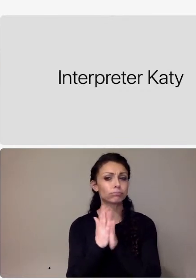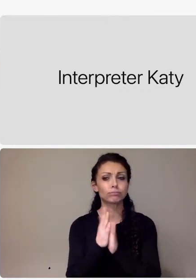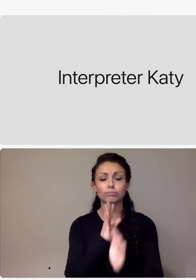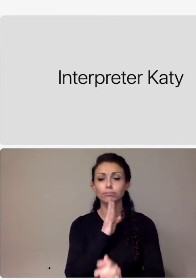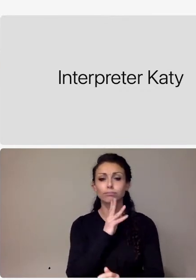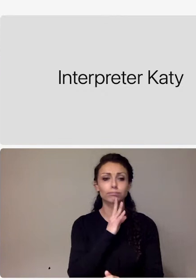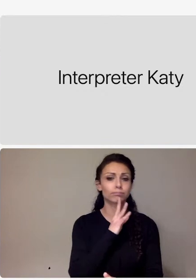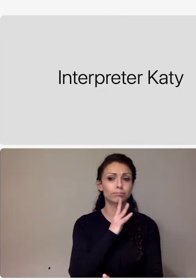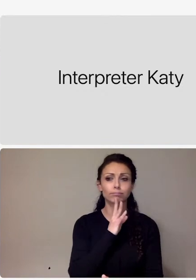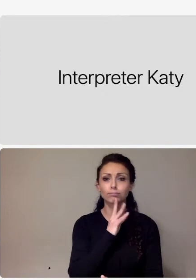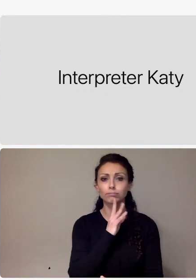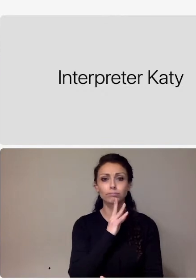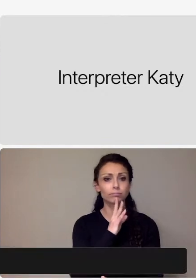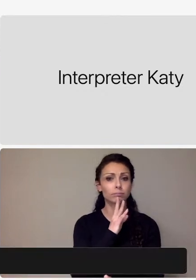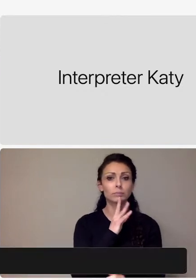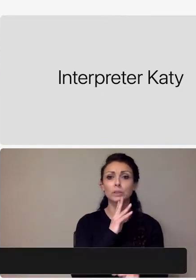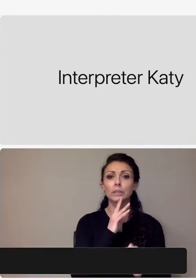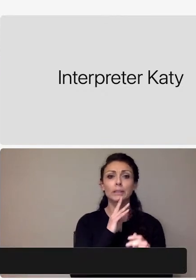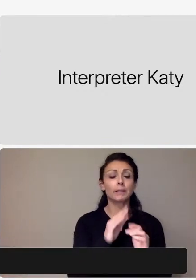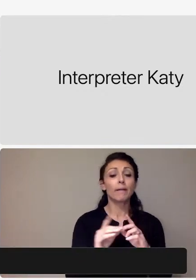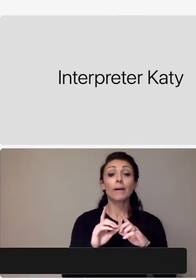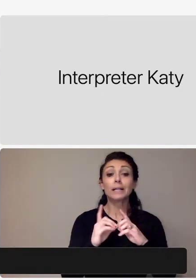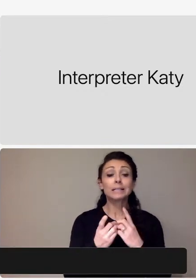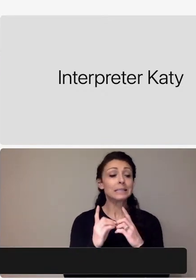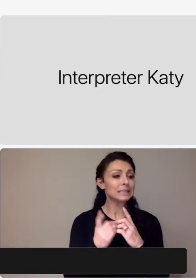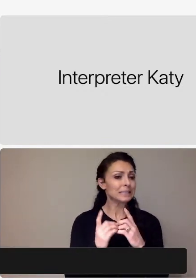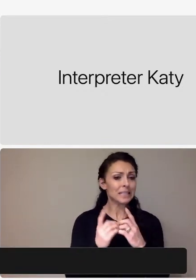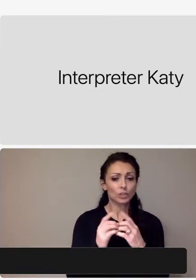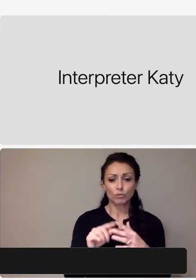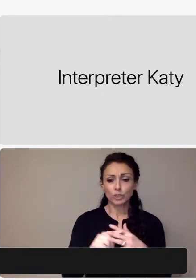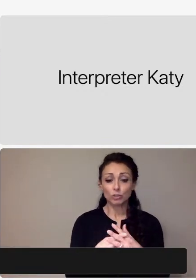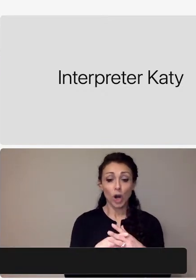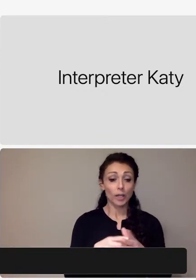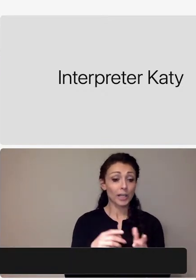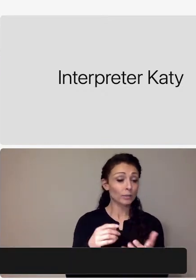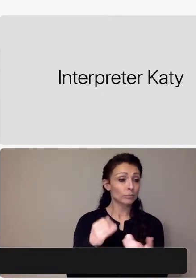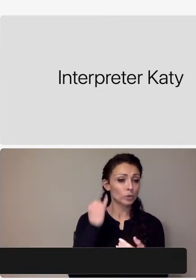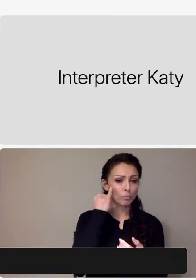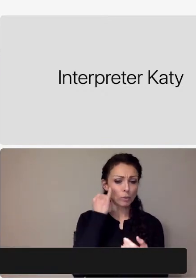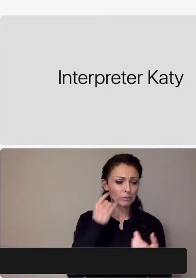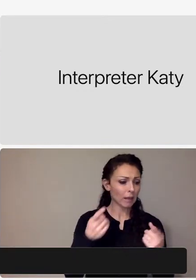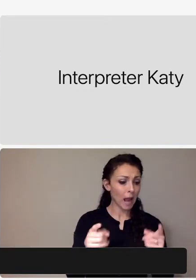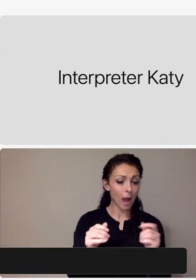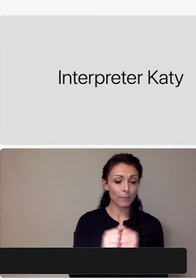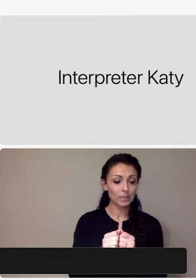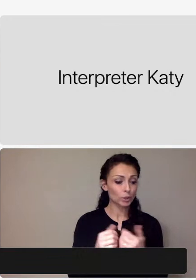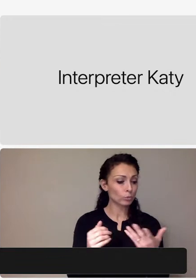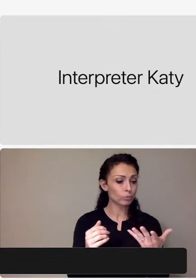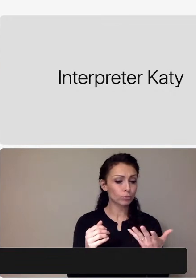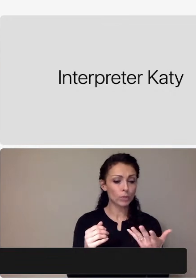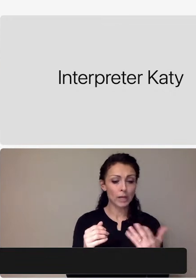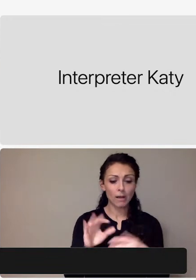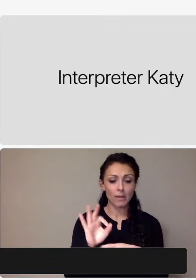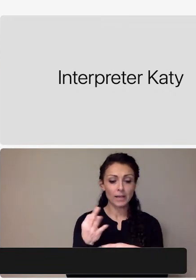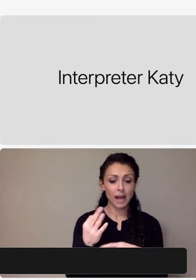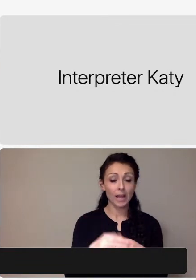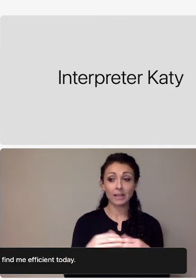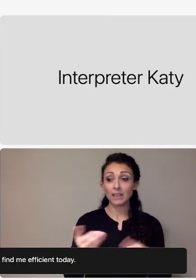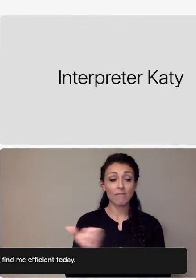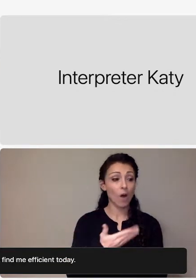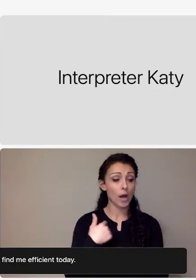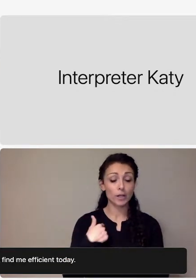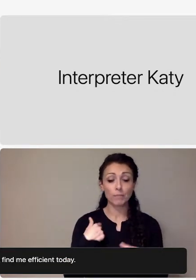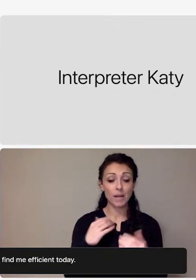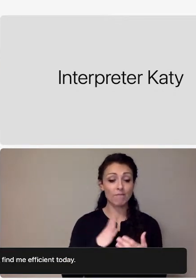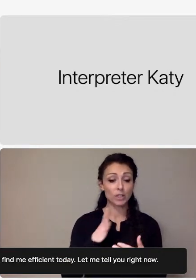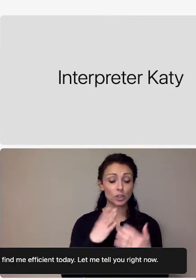and we started this district everyone has fired me supposedly uh on the ninth i haven't looked at my mail but they fired me officially today let me tell you right now i